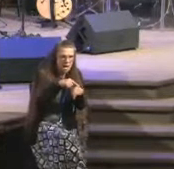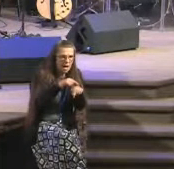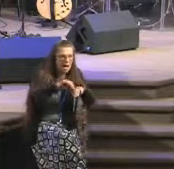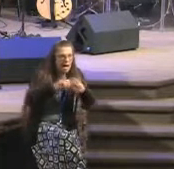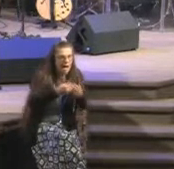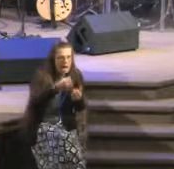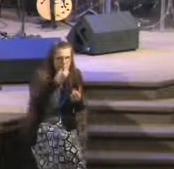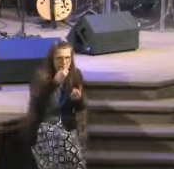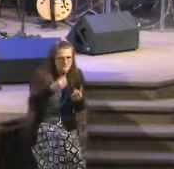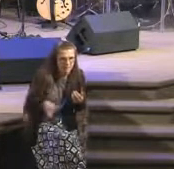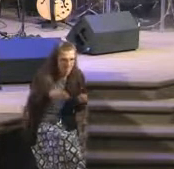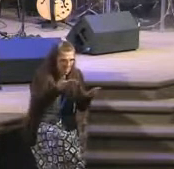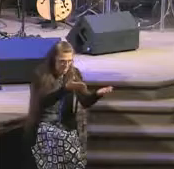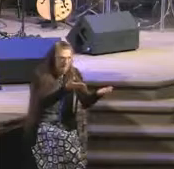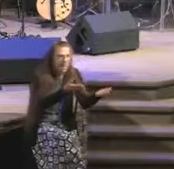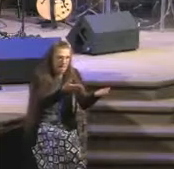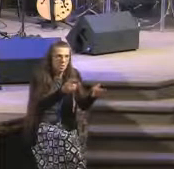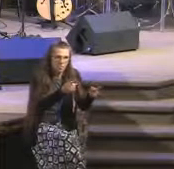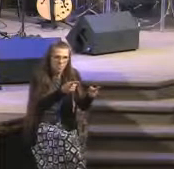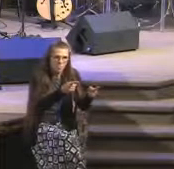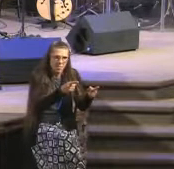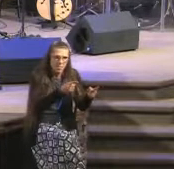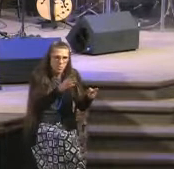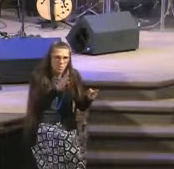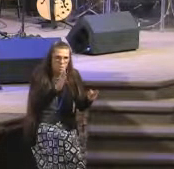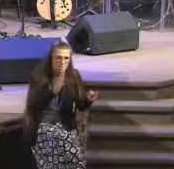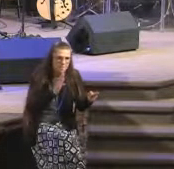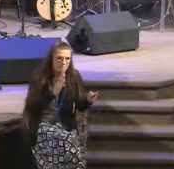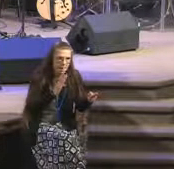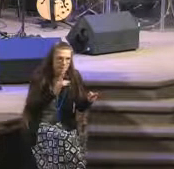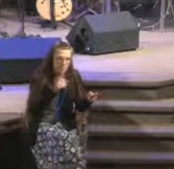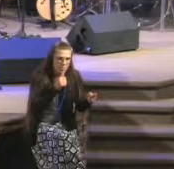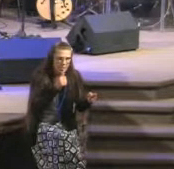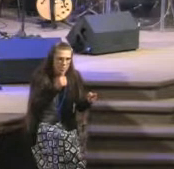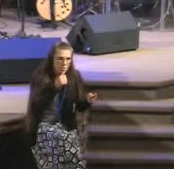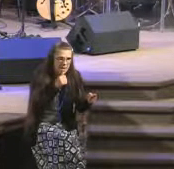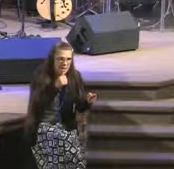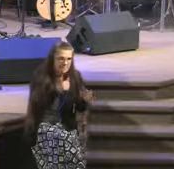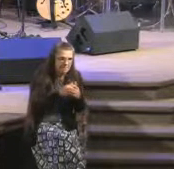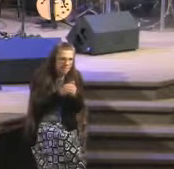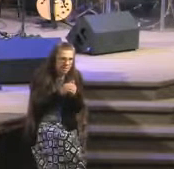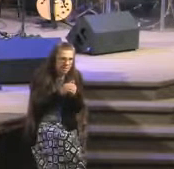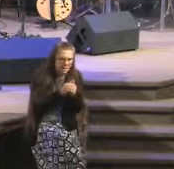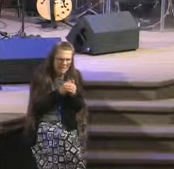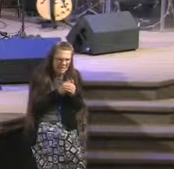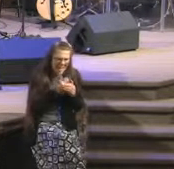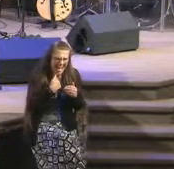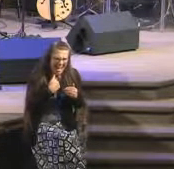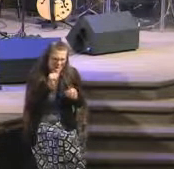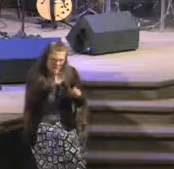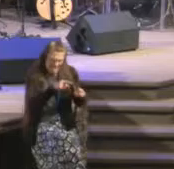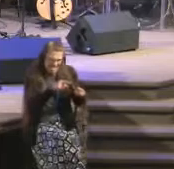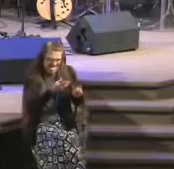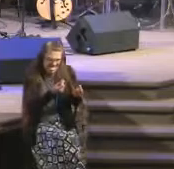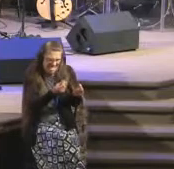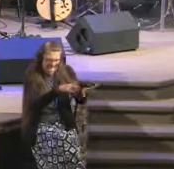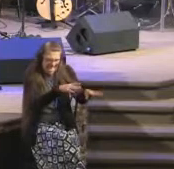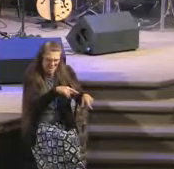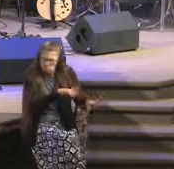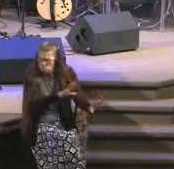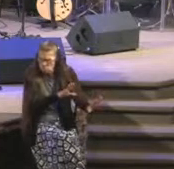they were. You ever been there? How bad they were and how they shouldn't have done what they did. In